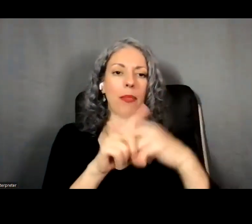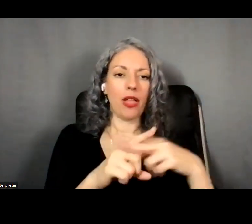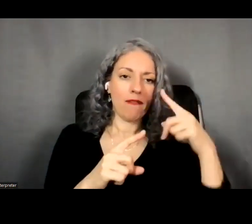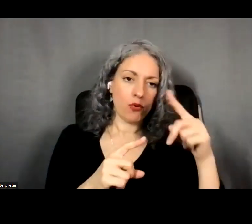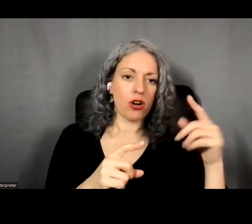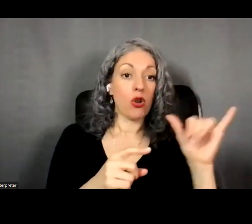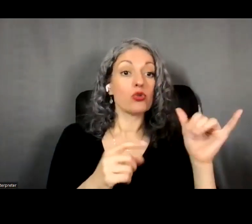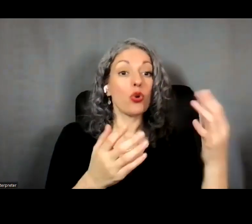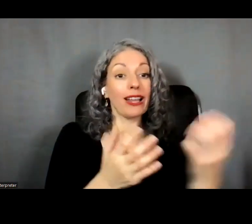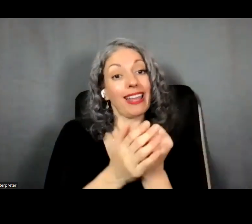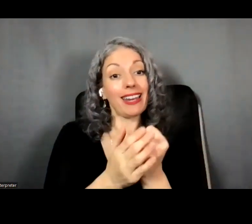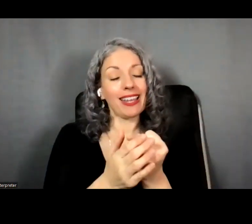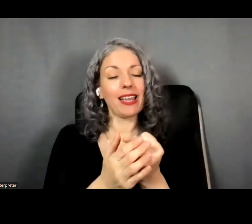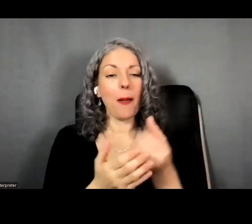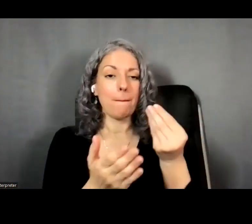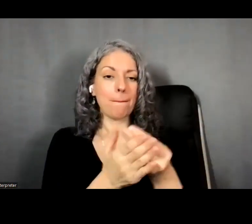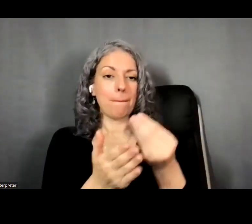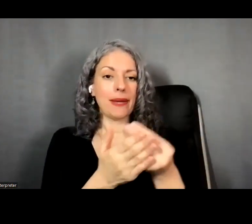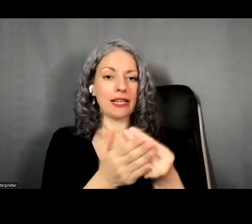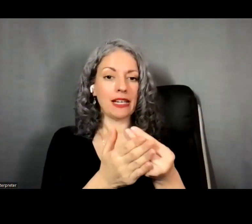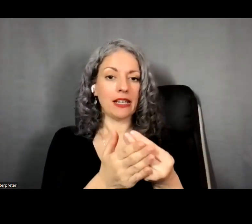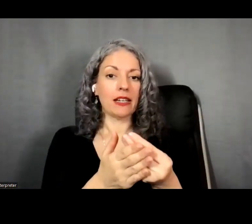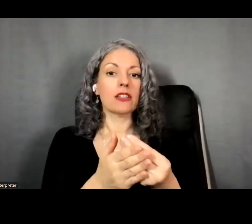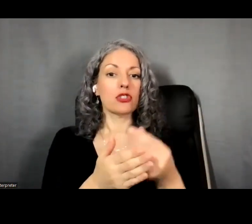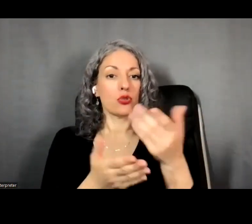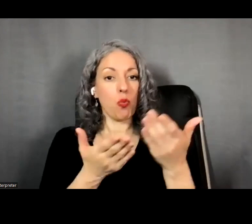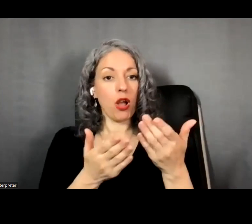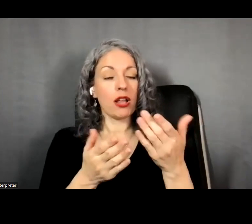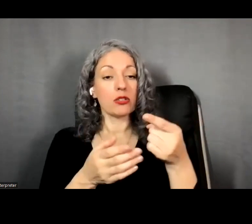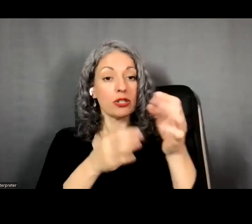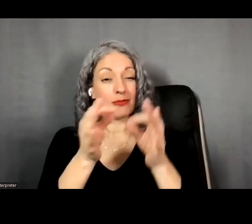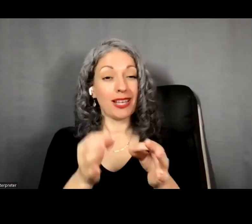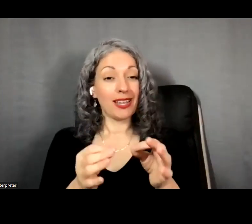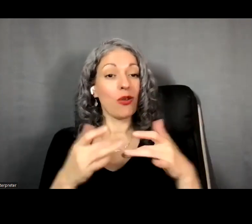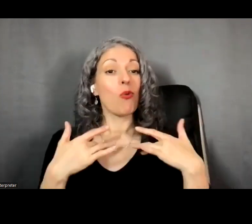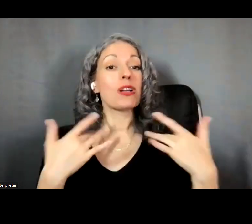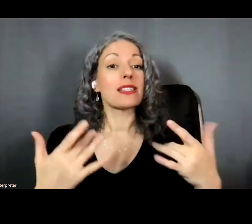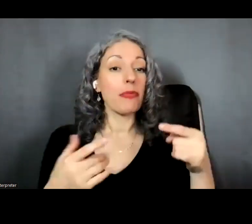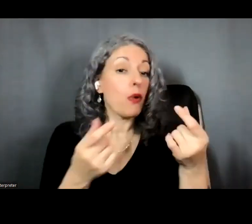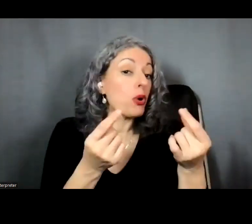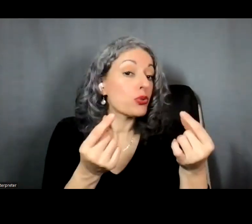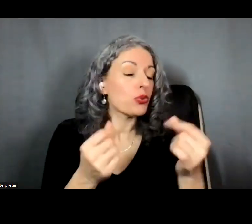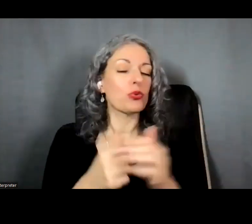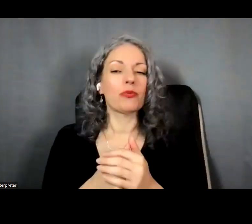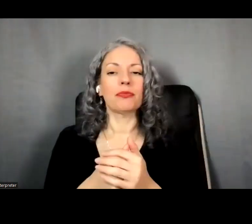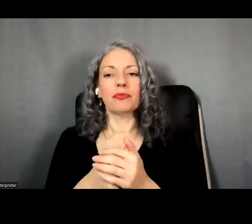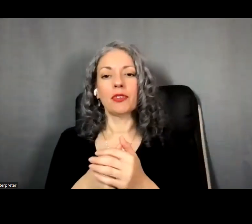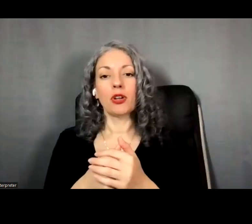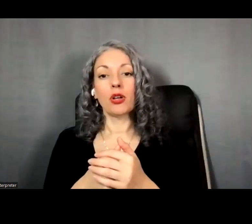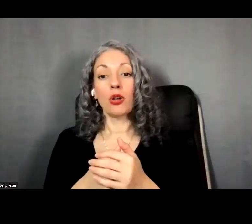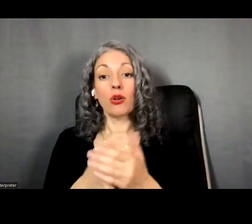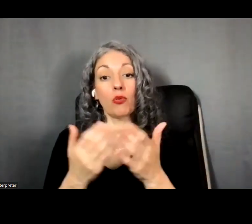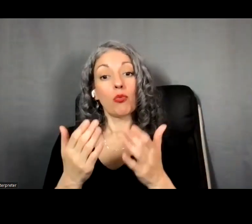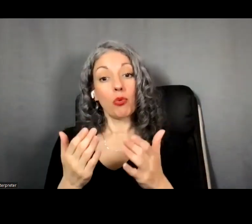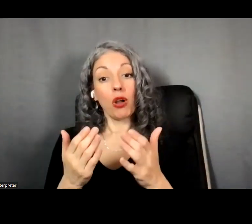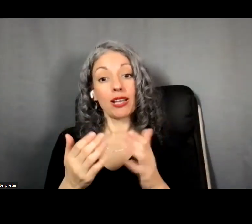receiving CITED funds. And they just wanted to walk through how they went about it. Really high level overview, because we want to leave at least 10